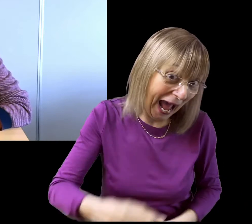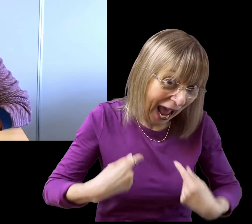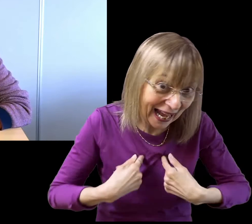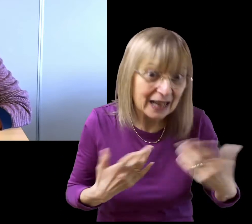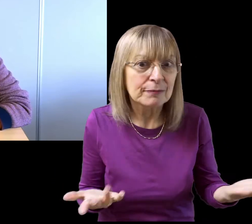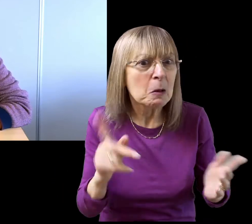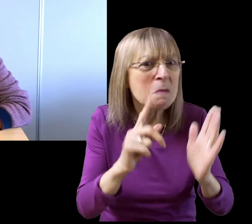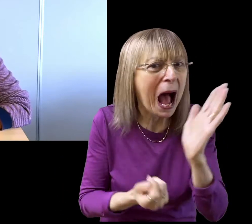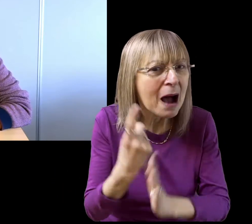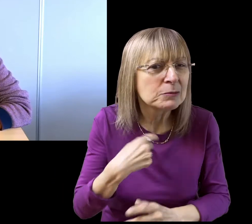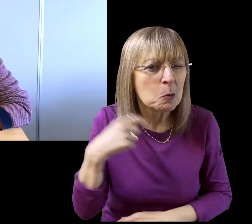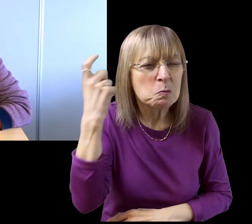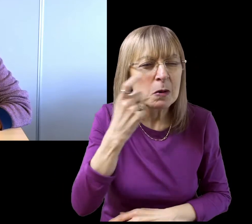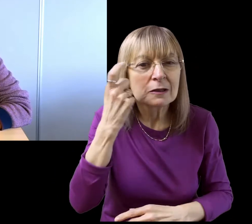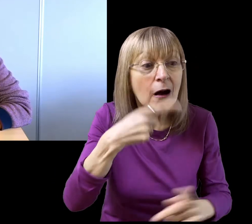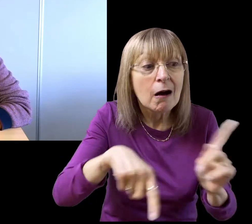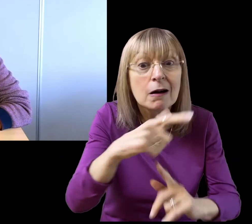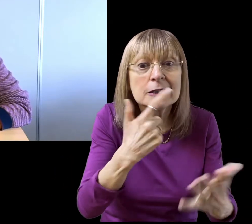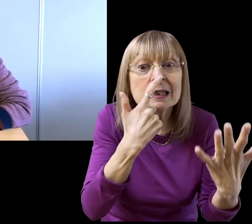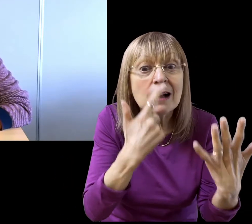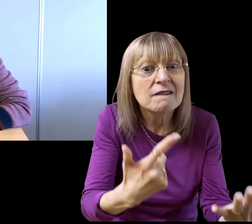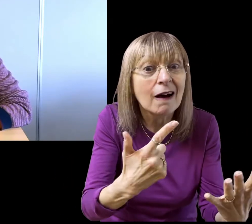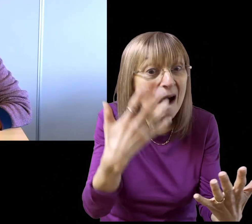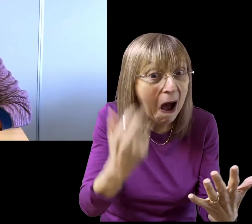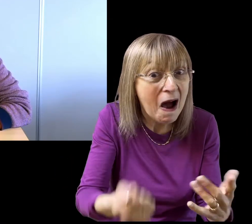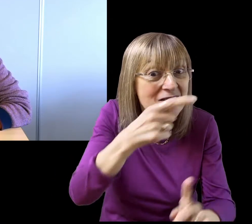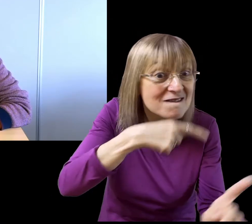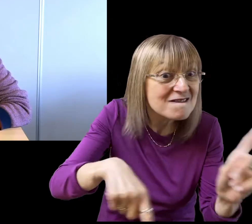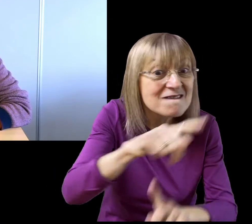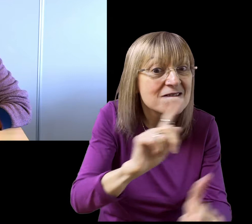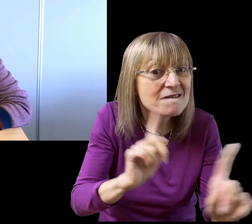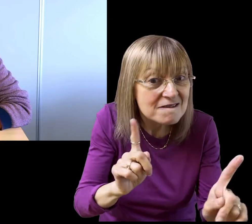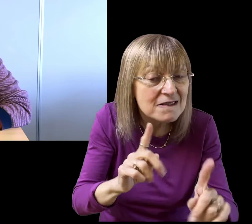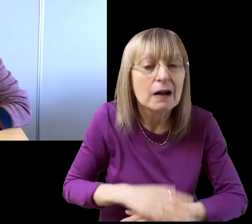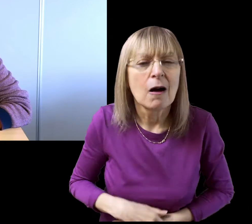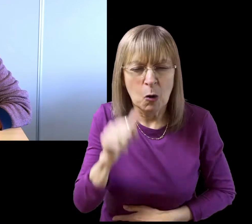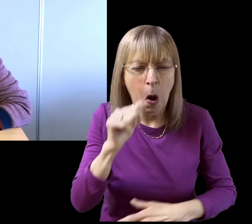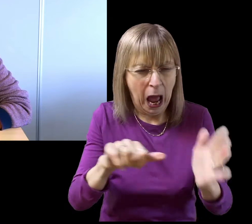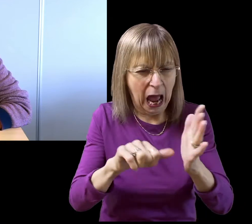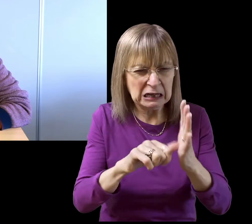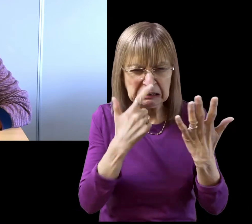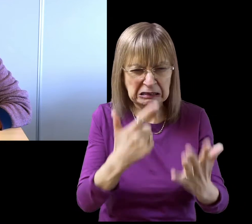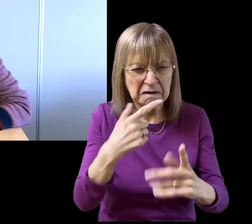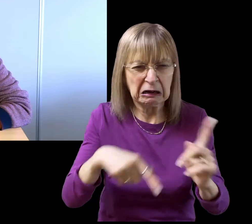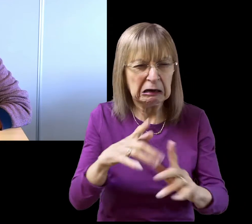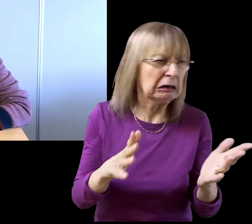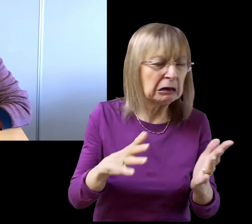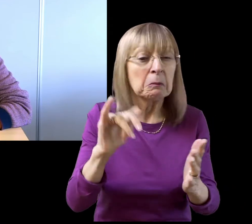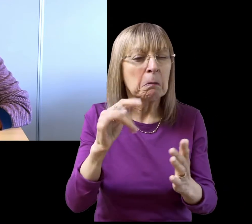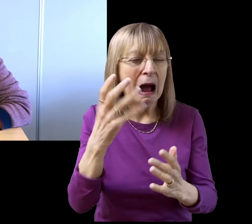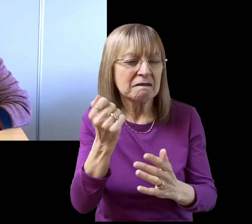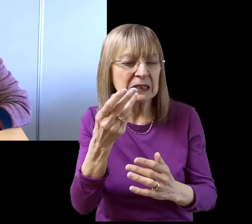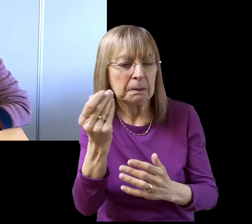Hello again. So I wonder what happened. I wonder if there's any 7-year-olds. Now, I've got to say, this is a little bit